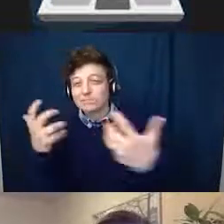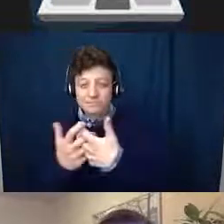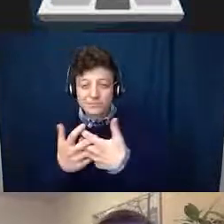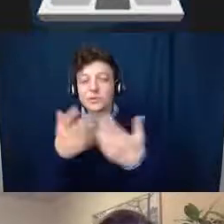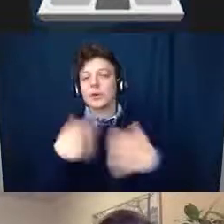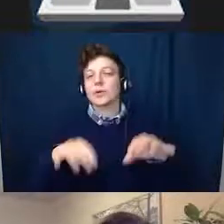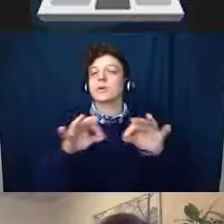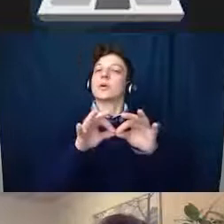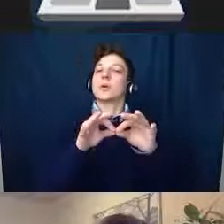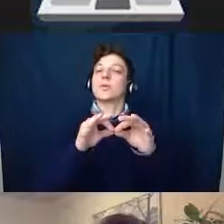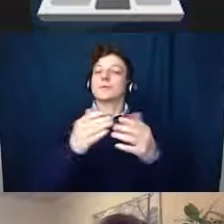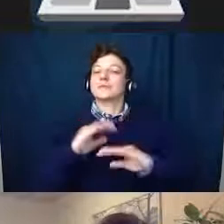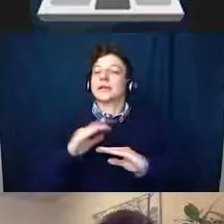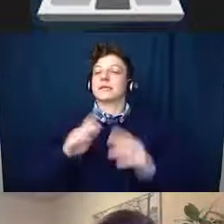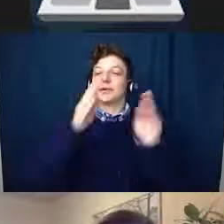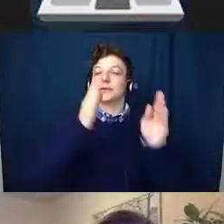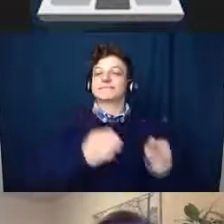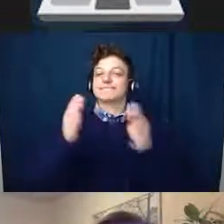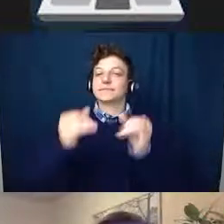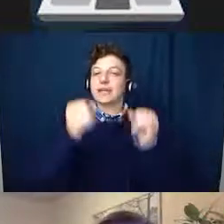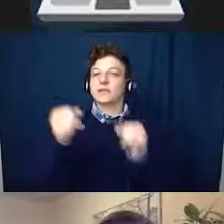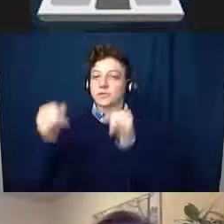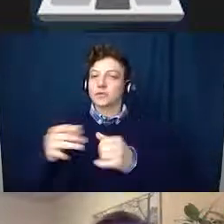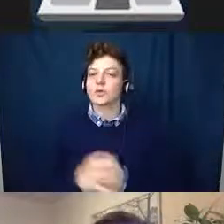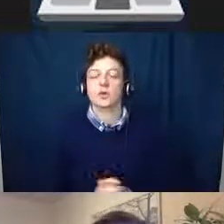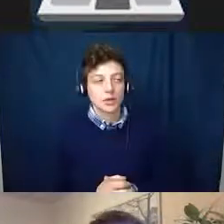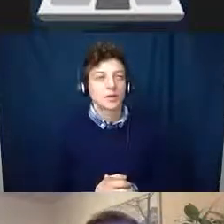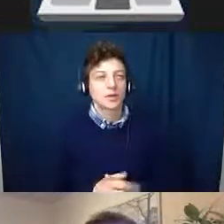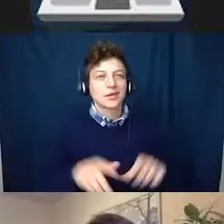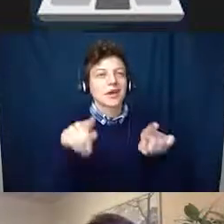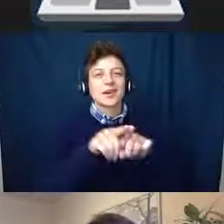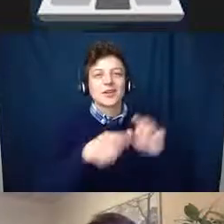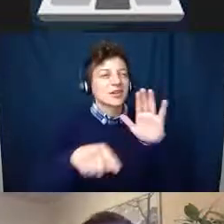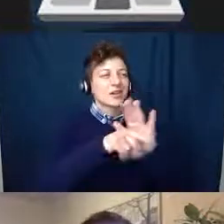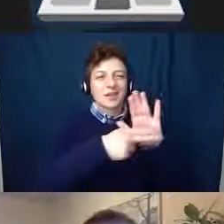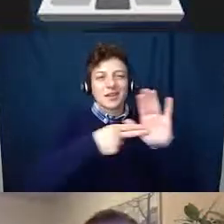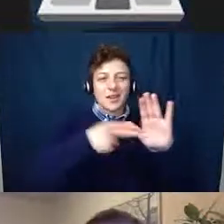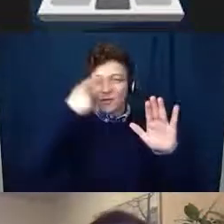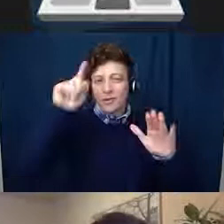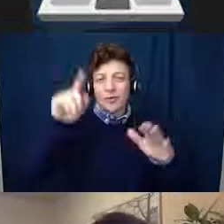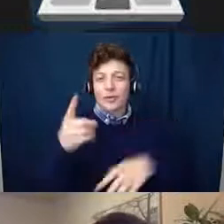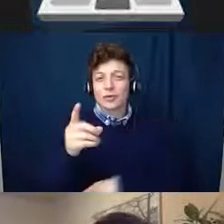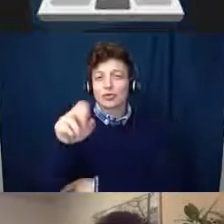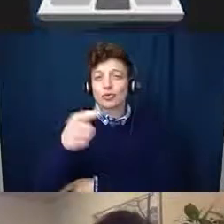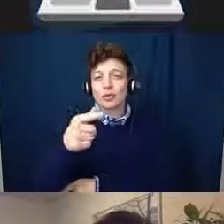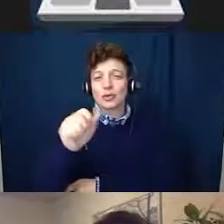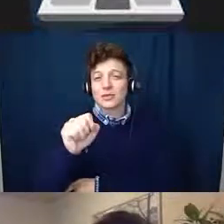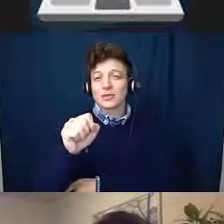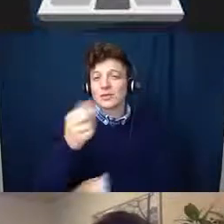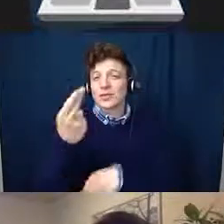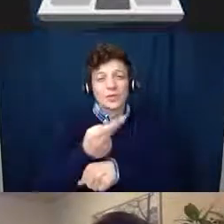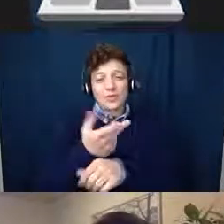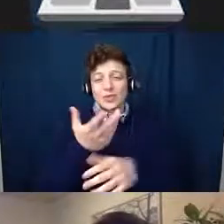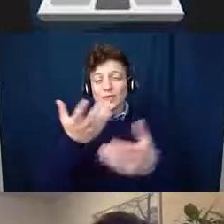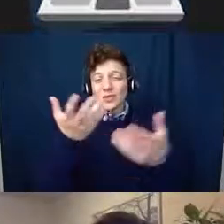are. And also stigmatizing drug use really does not, it's